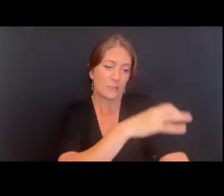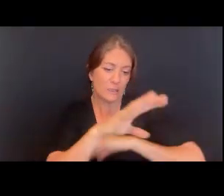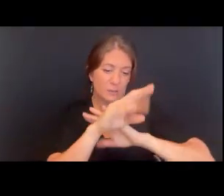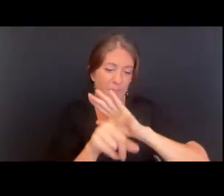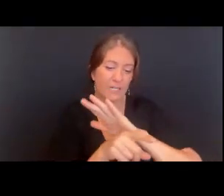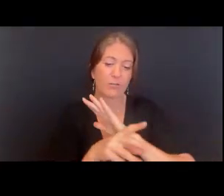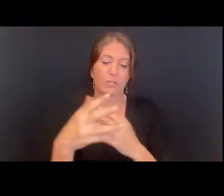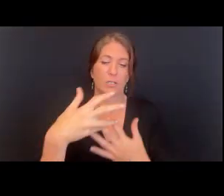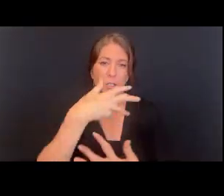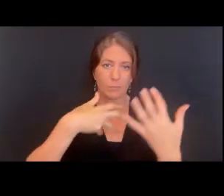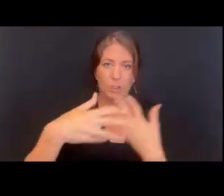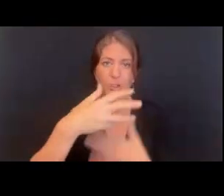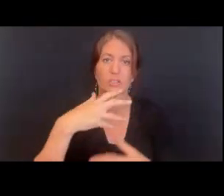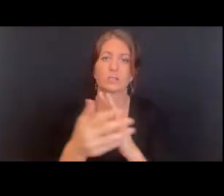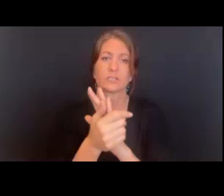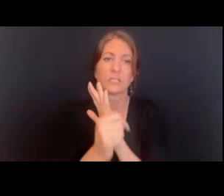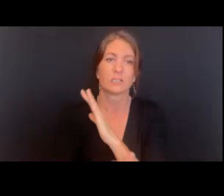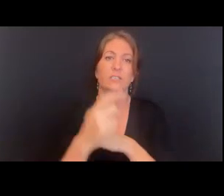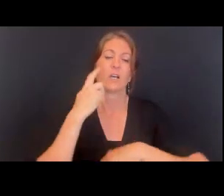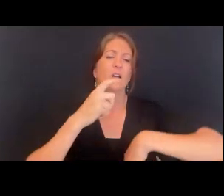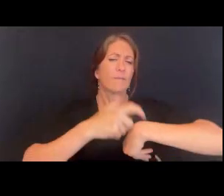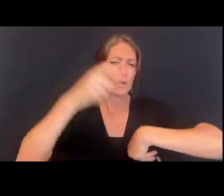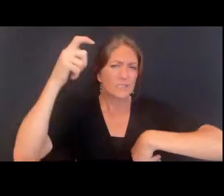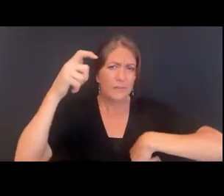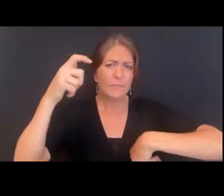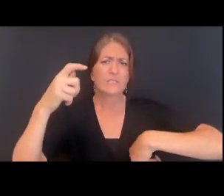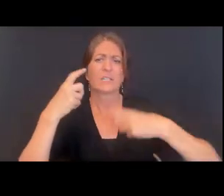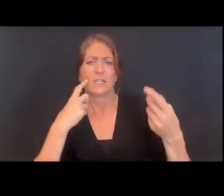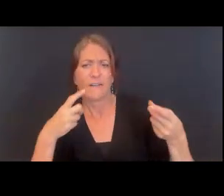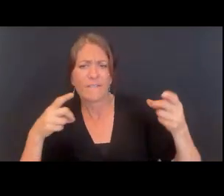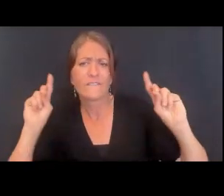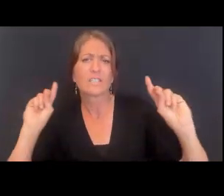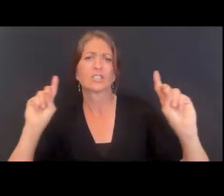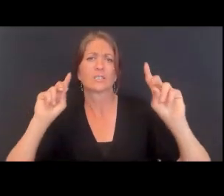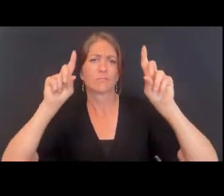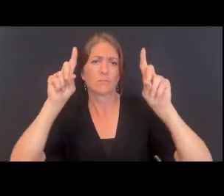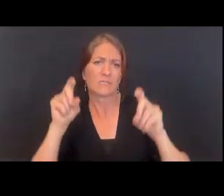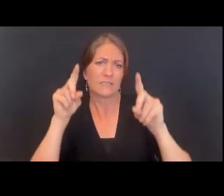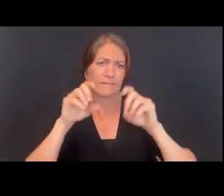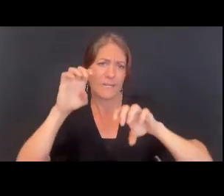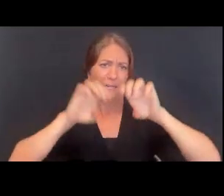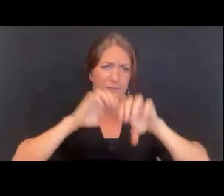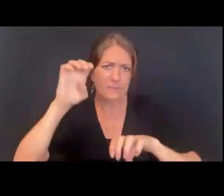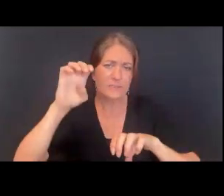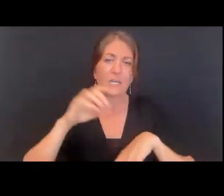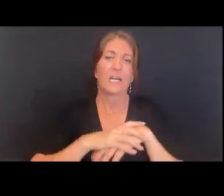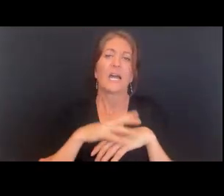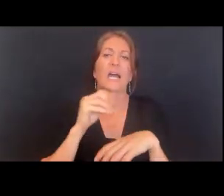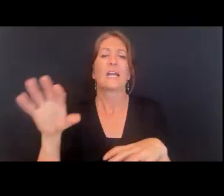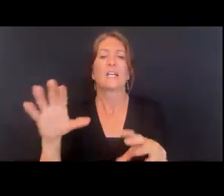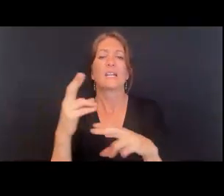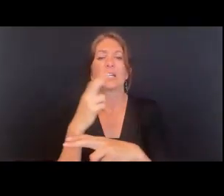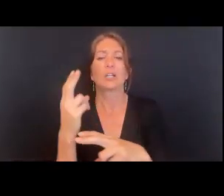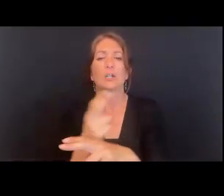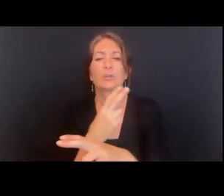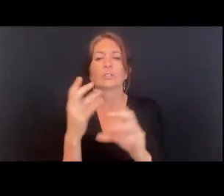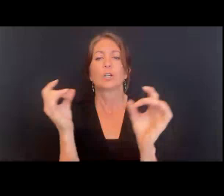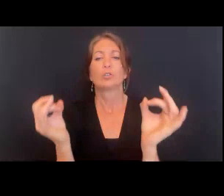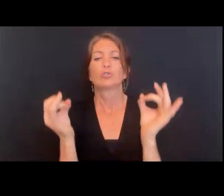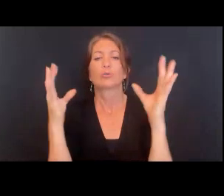and efficient evaluations informed by trainings in trauma-backed approaches and cultural